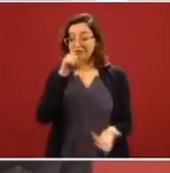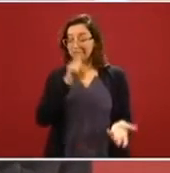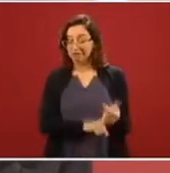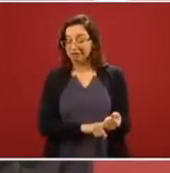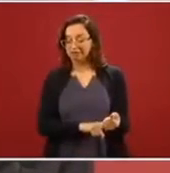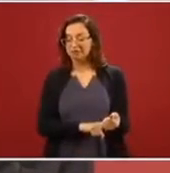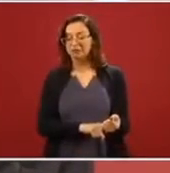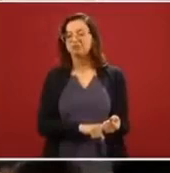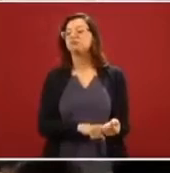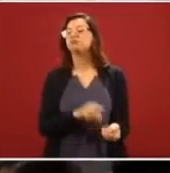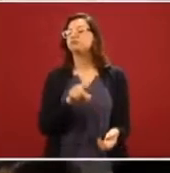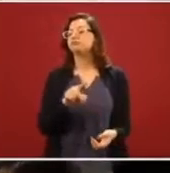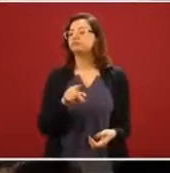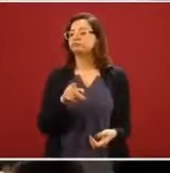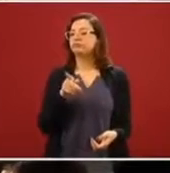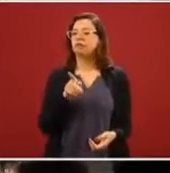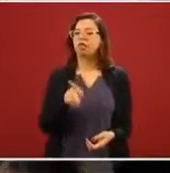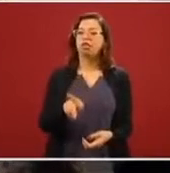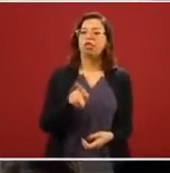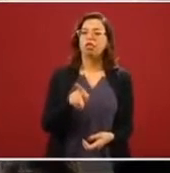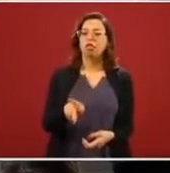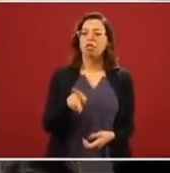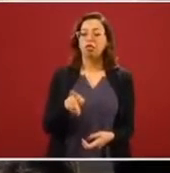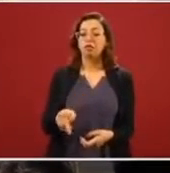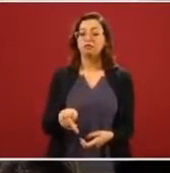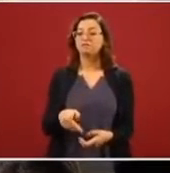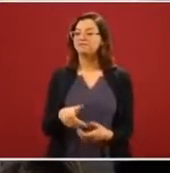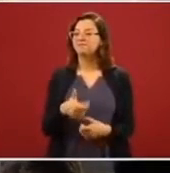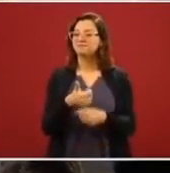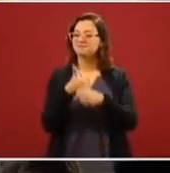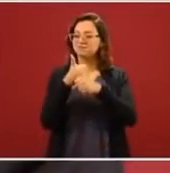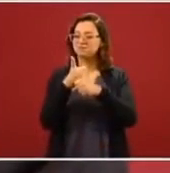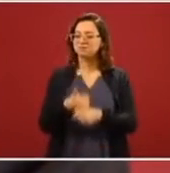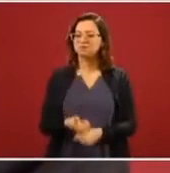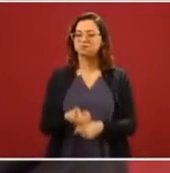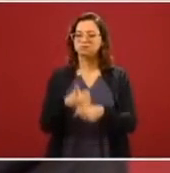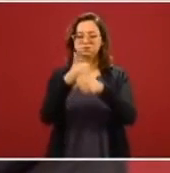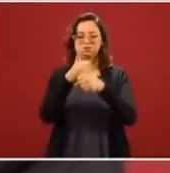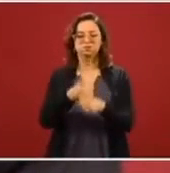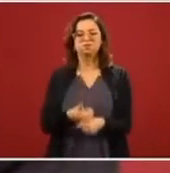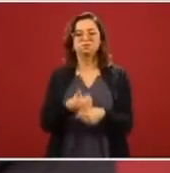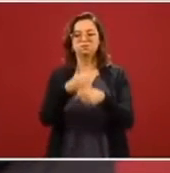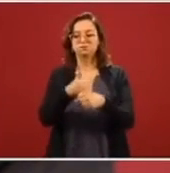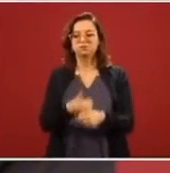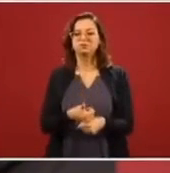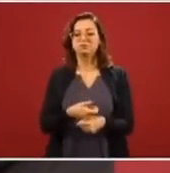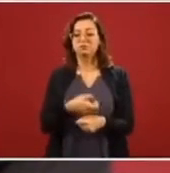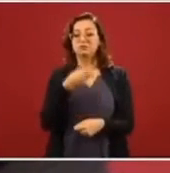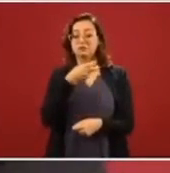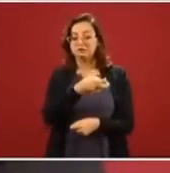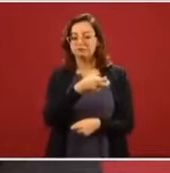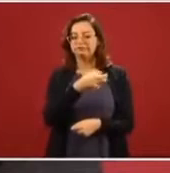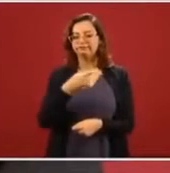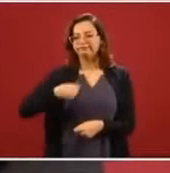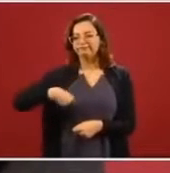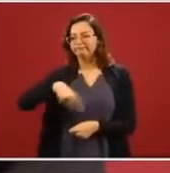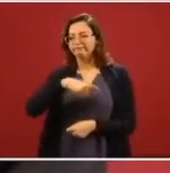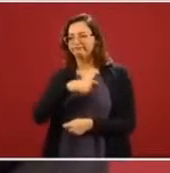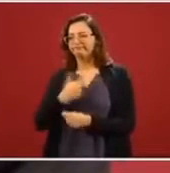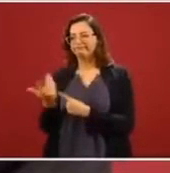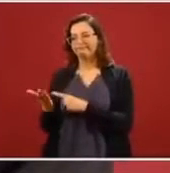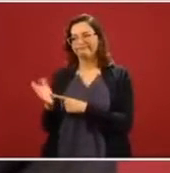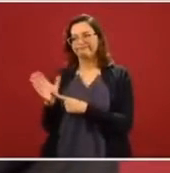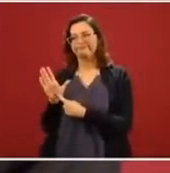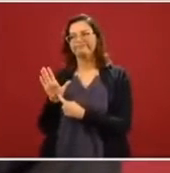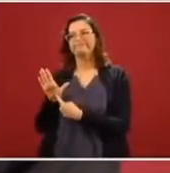inferno. realidad. That's the reality. Hasta los Even delincuentes más famosos